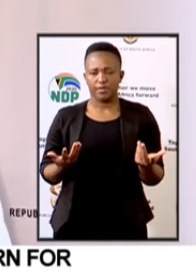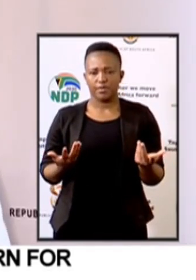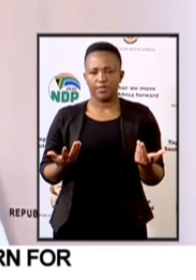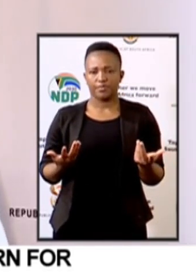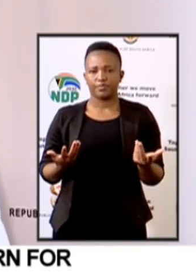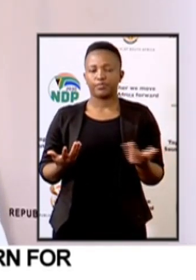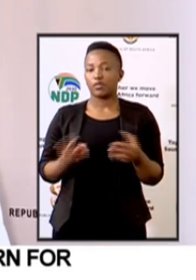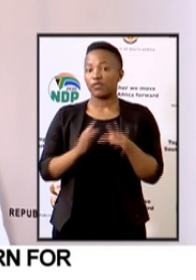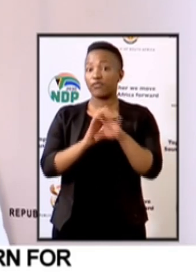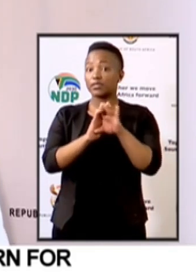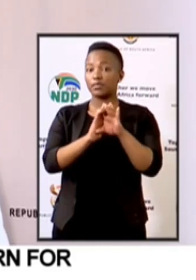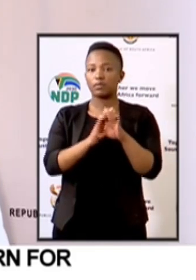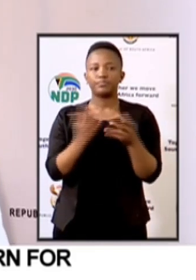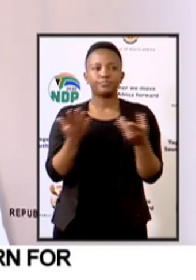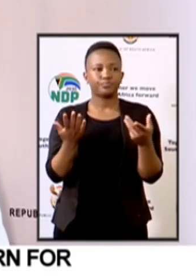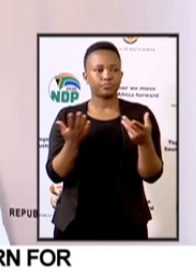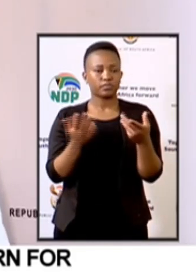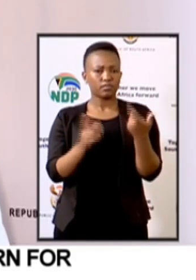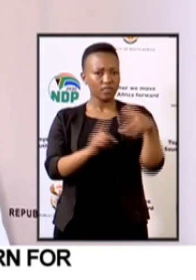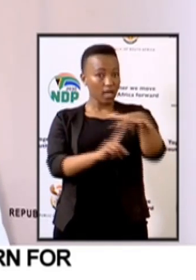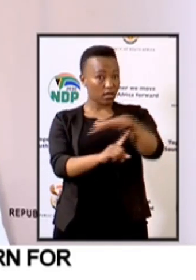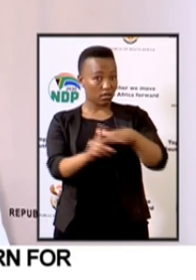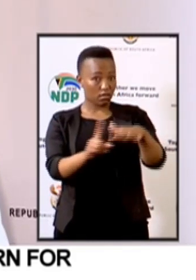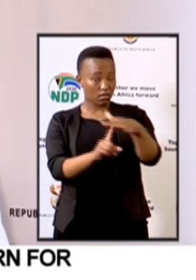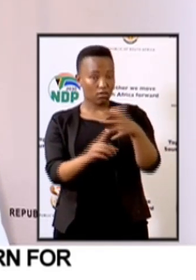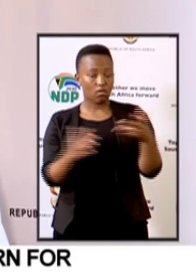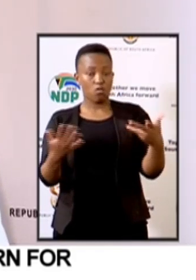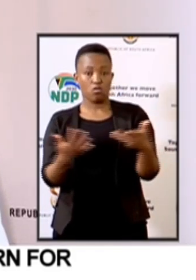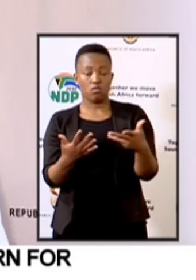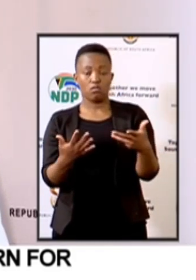in some circumstances,